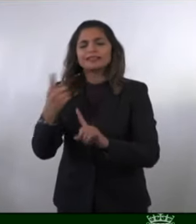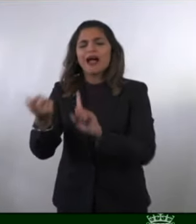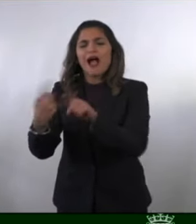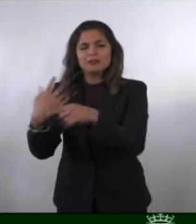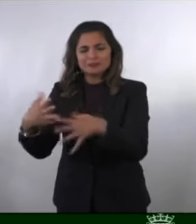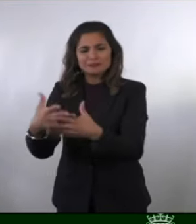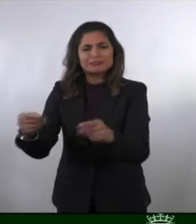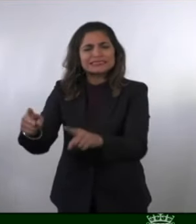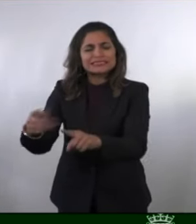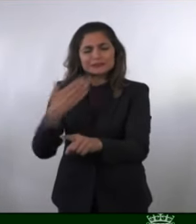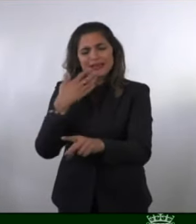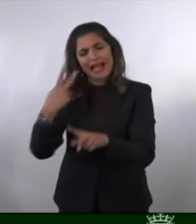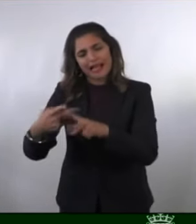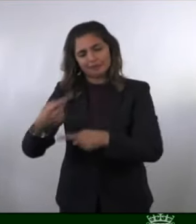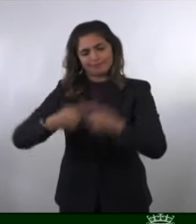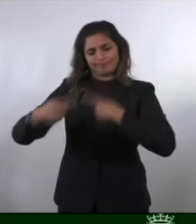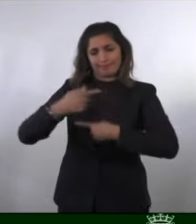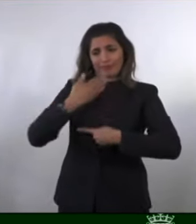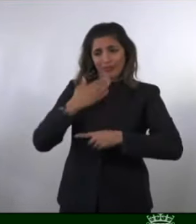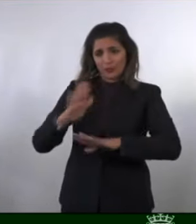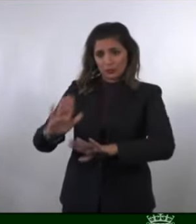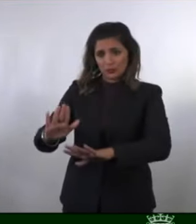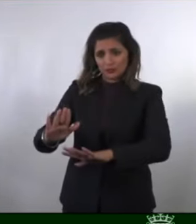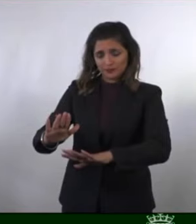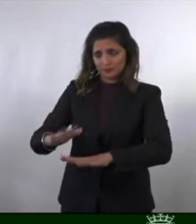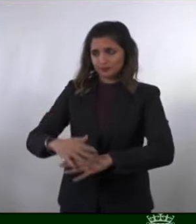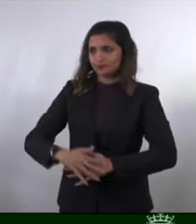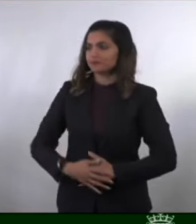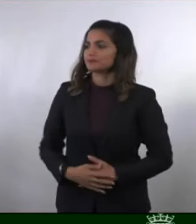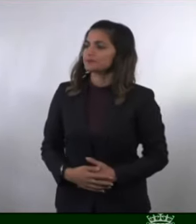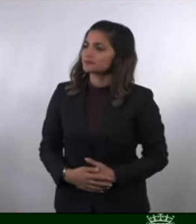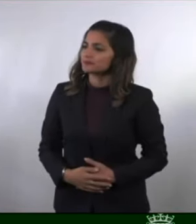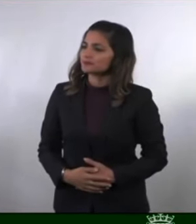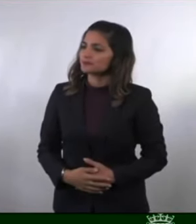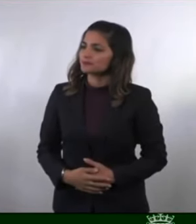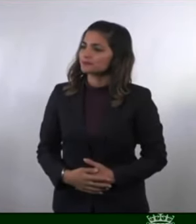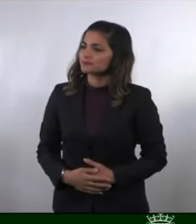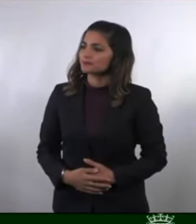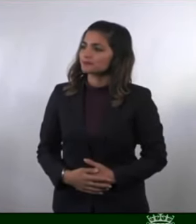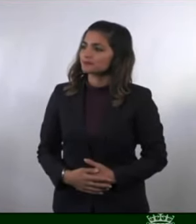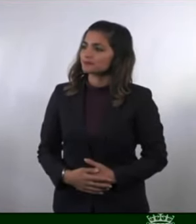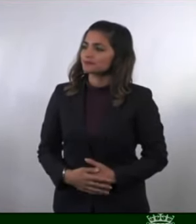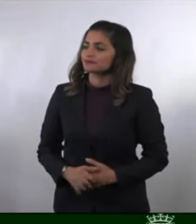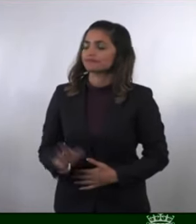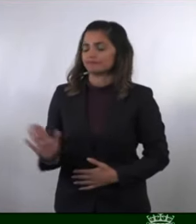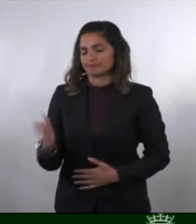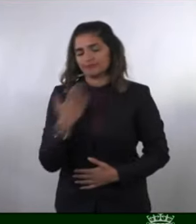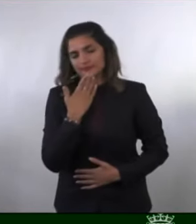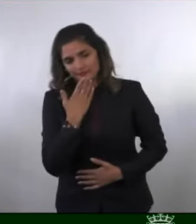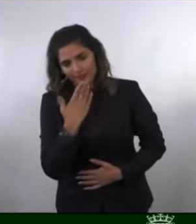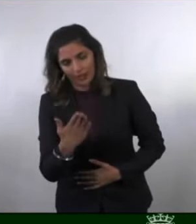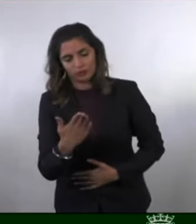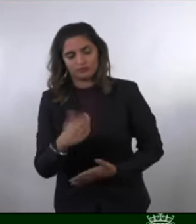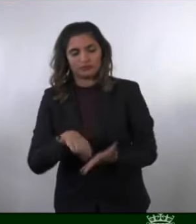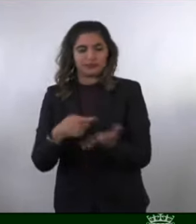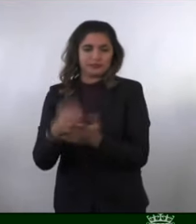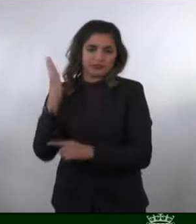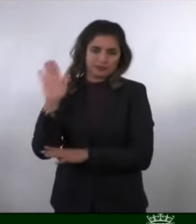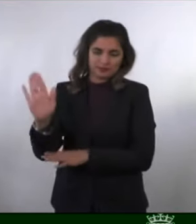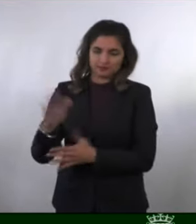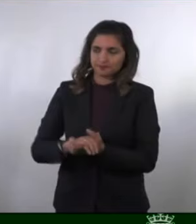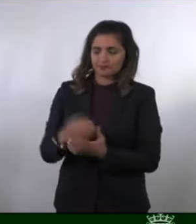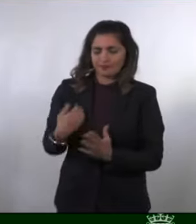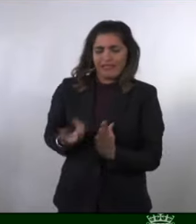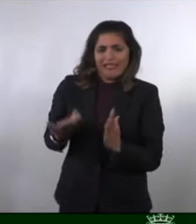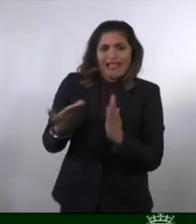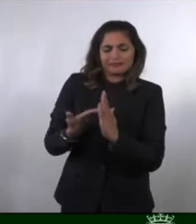through. Is that all right for the Secretary of State for Health? Thank you very much, Mr. Speaker. What I'd say to my right honourable friend, in addition to what the Prime Minister said before we